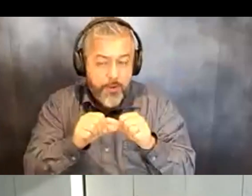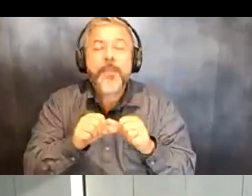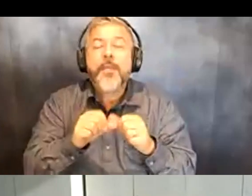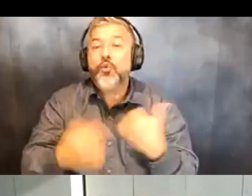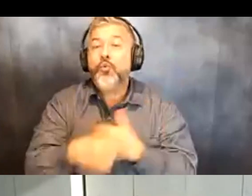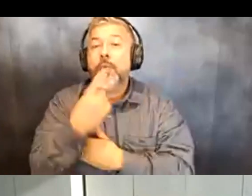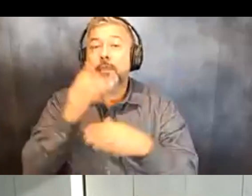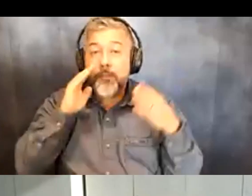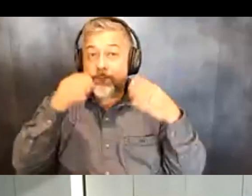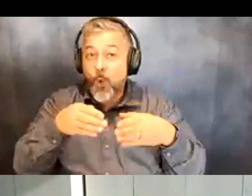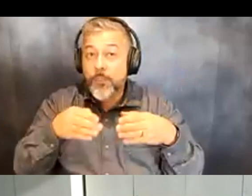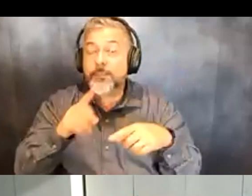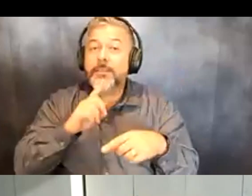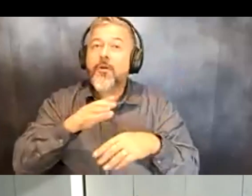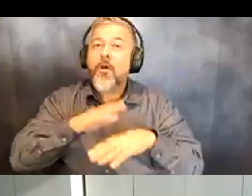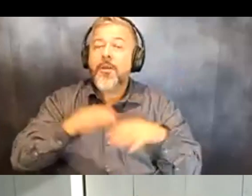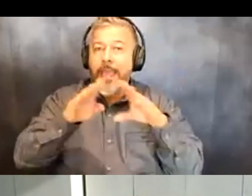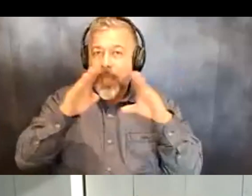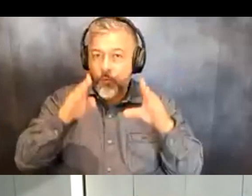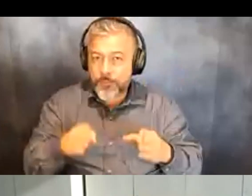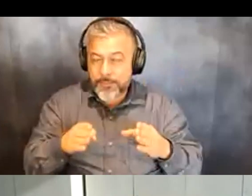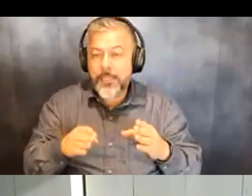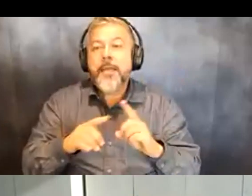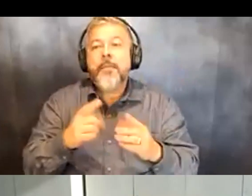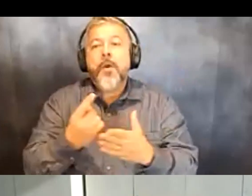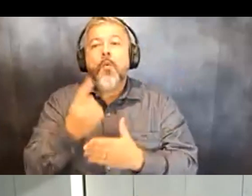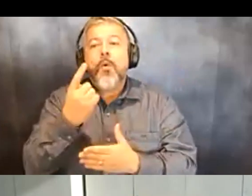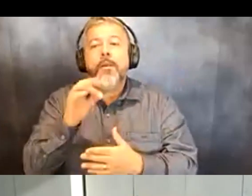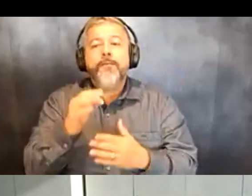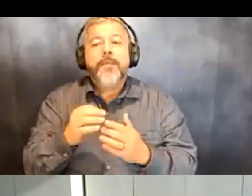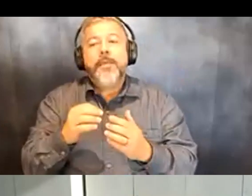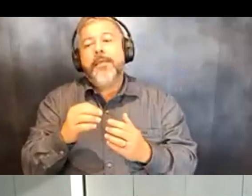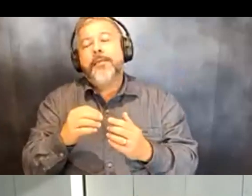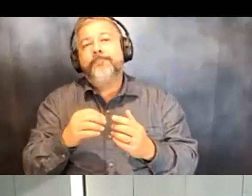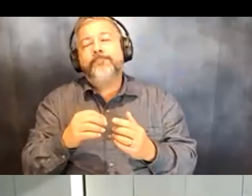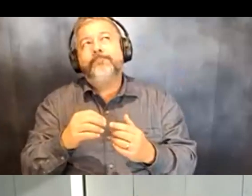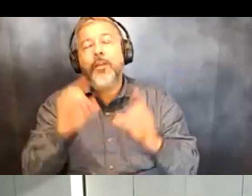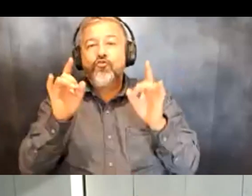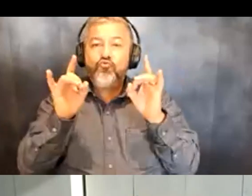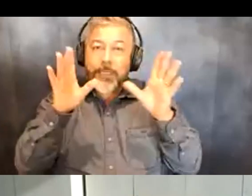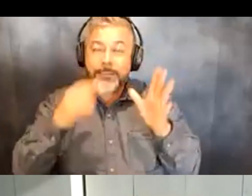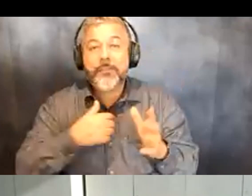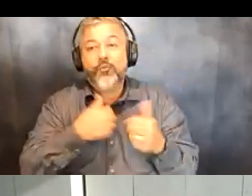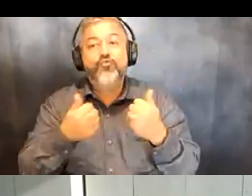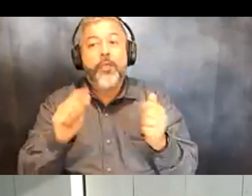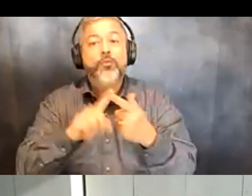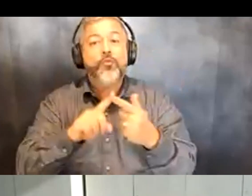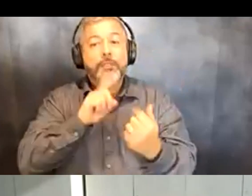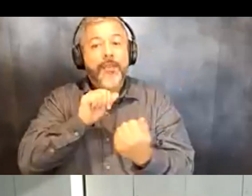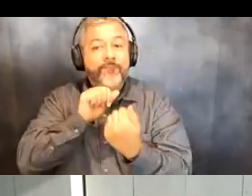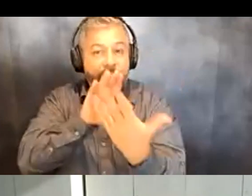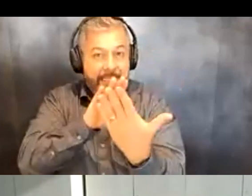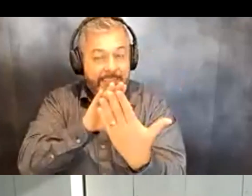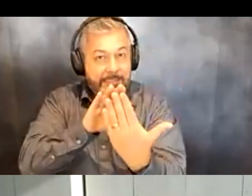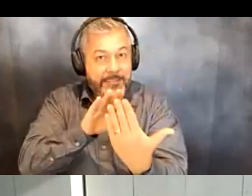today in this meeting is on housing, one of the crises that we're trying to really face head on